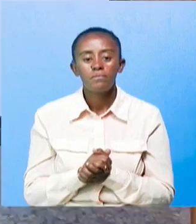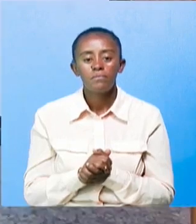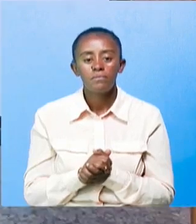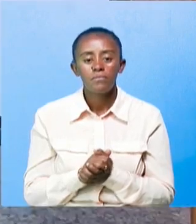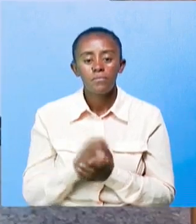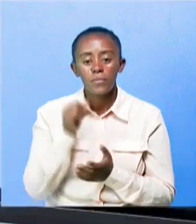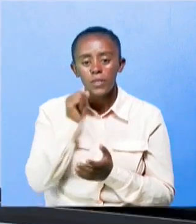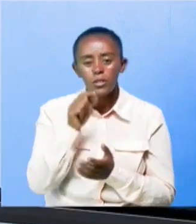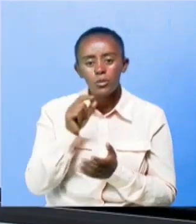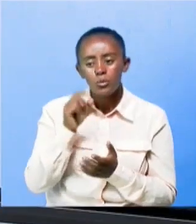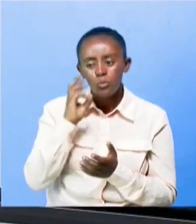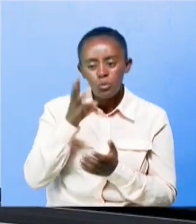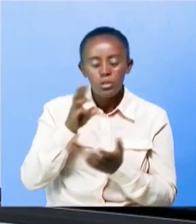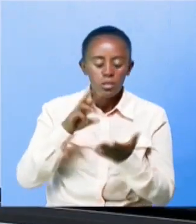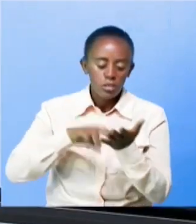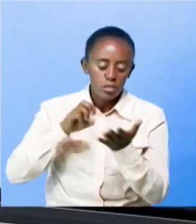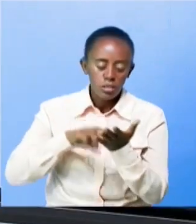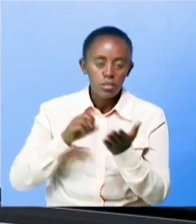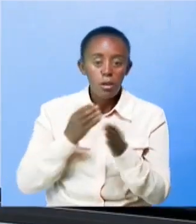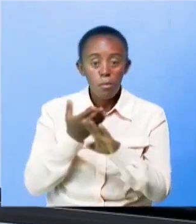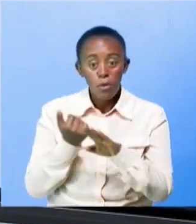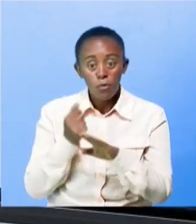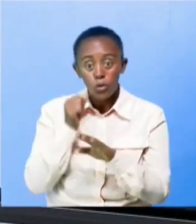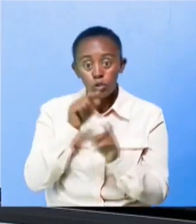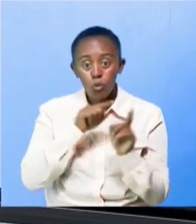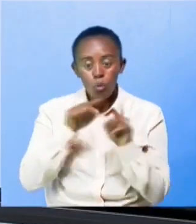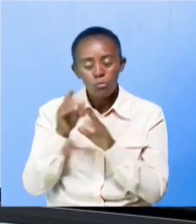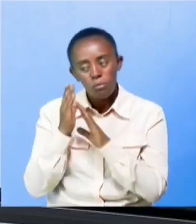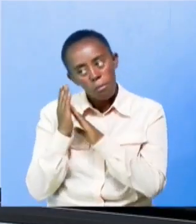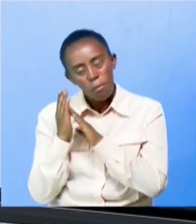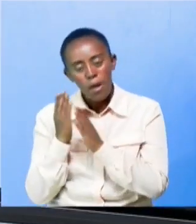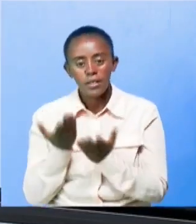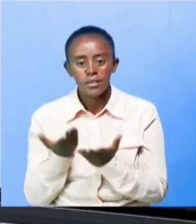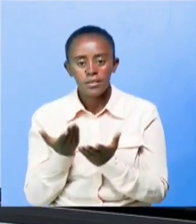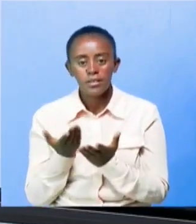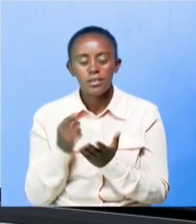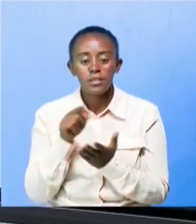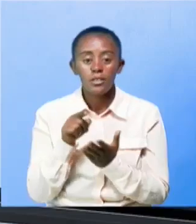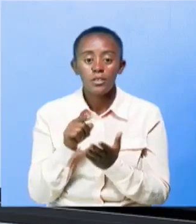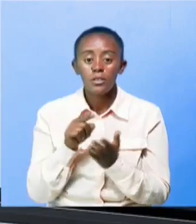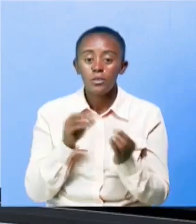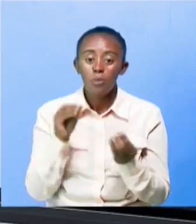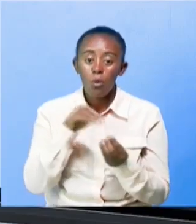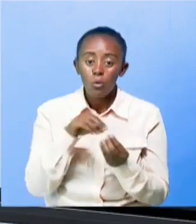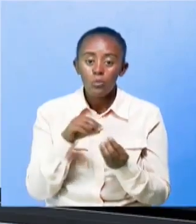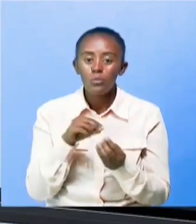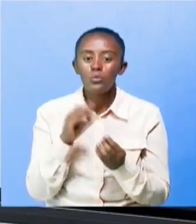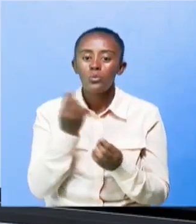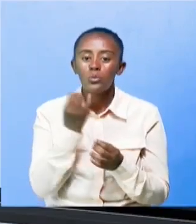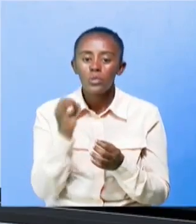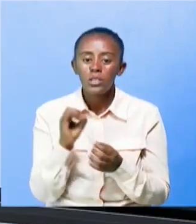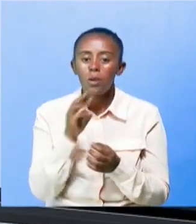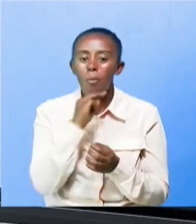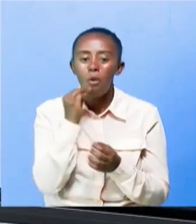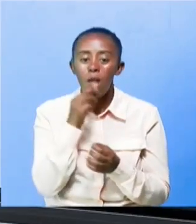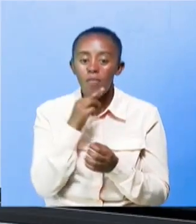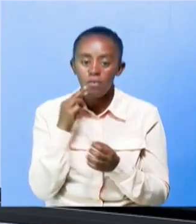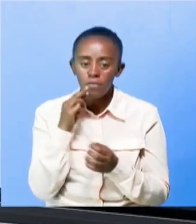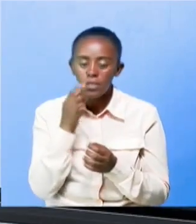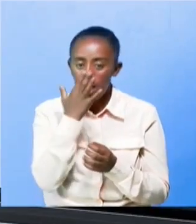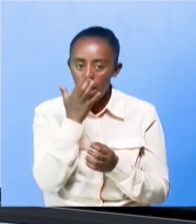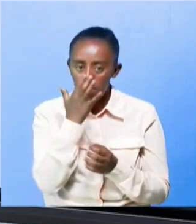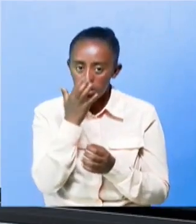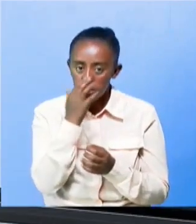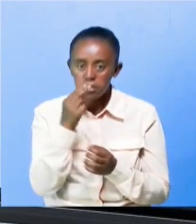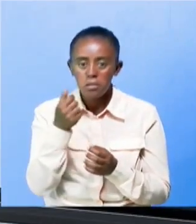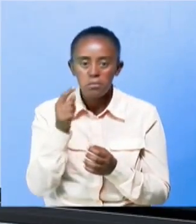She will read a book before she goes to bed. This is also using modal verb to talk about habits of